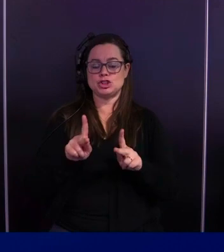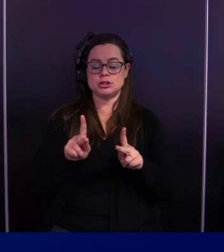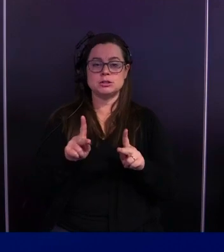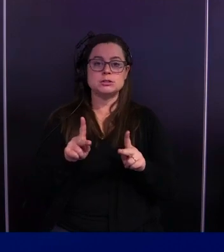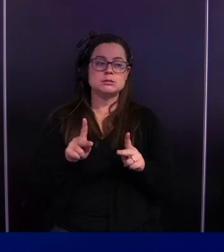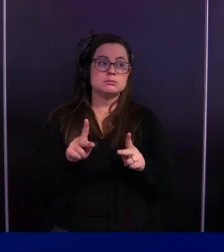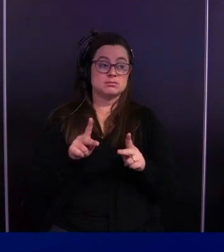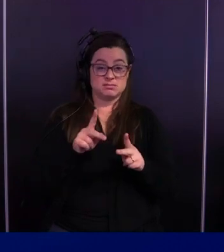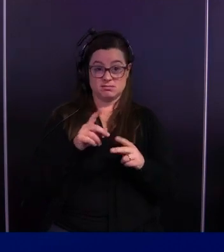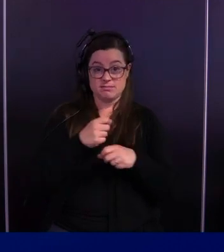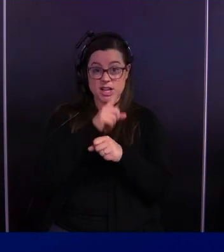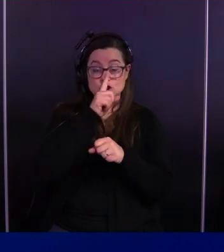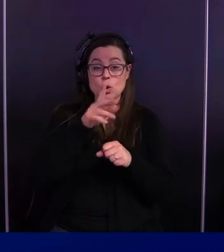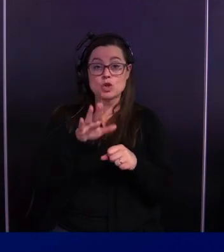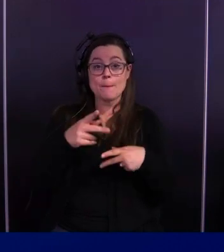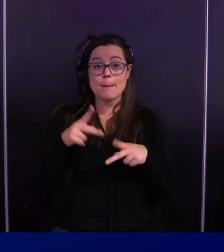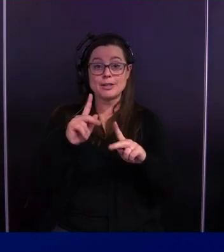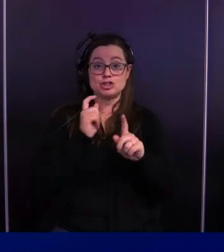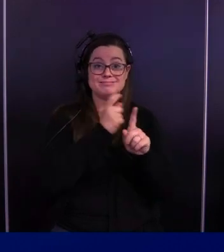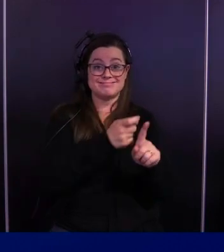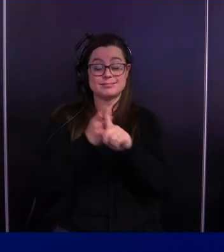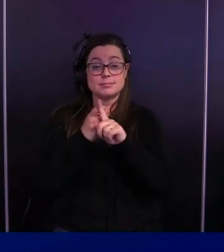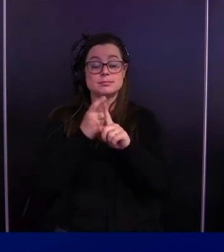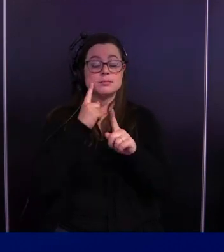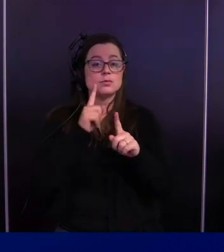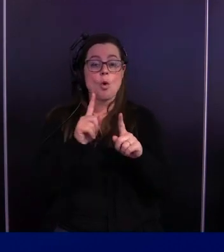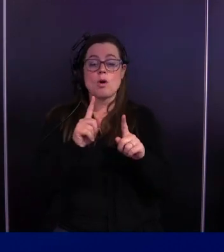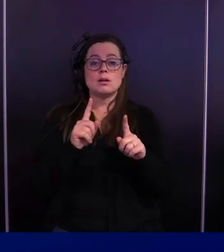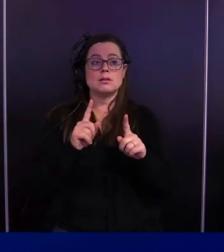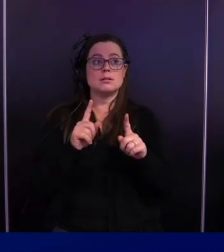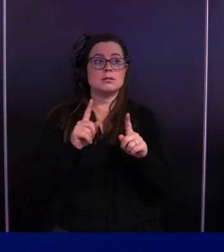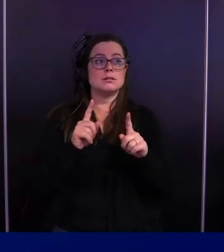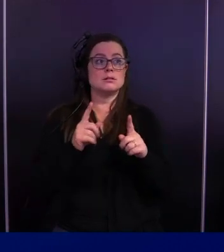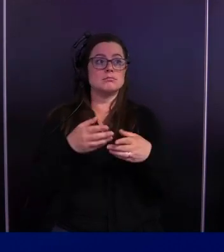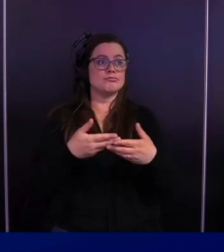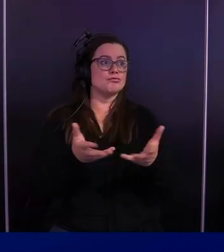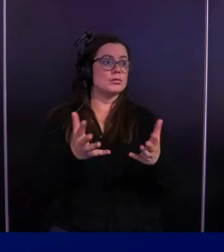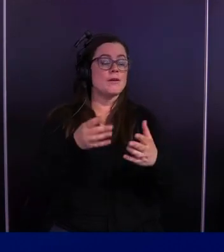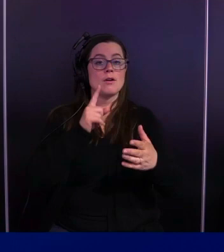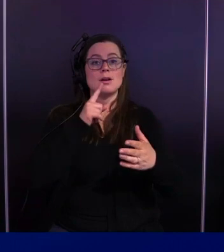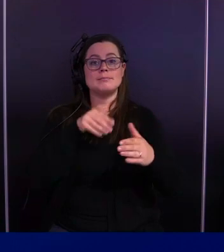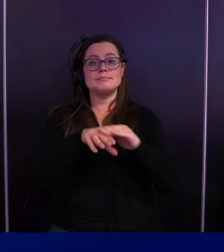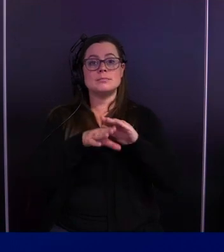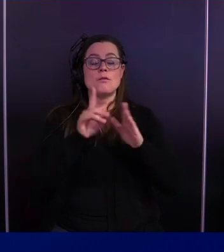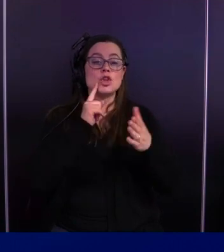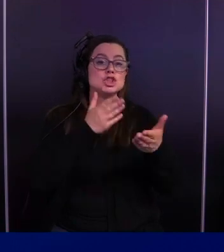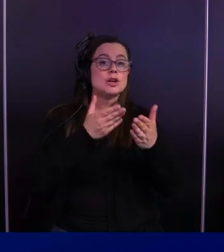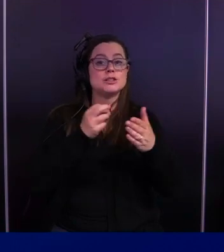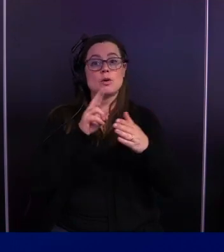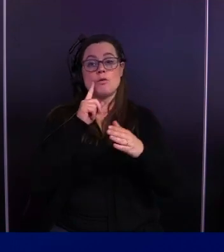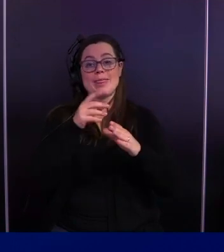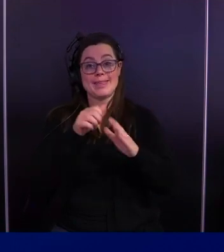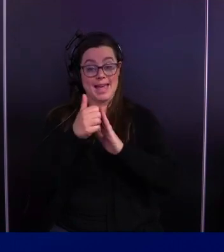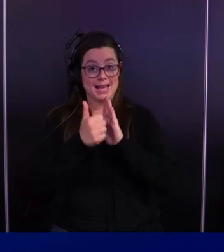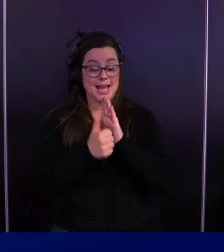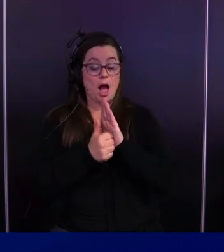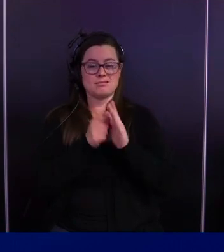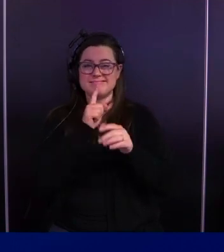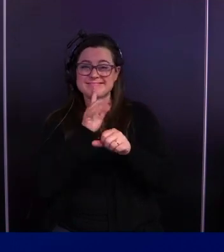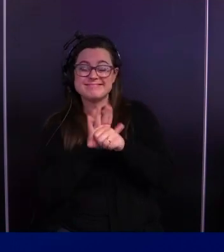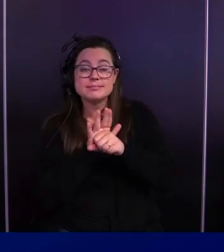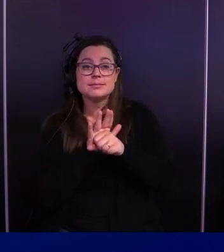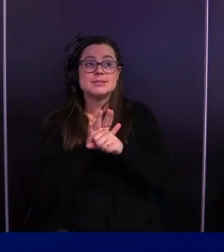that the permissions that you provide to the service or to the account isn't